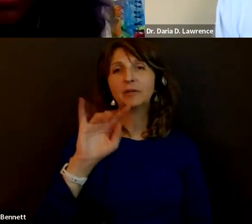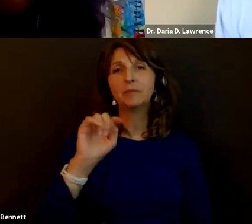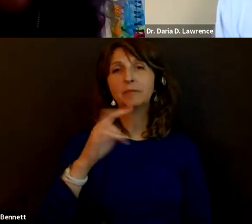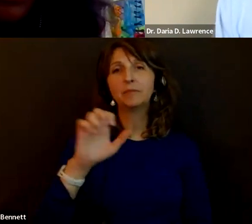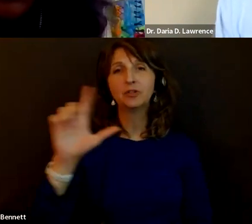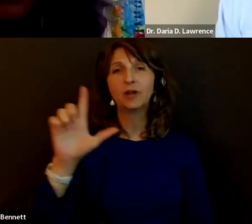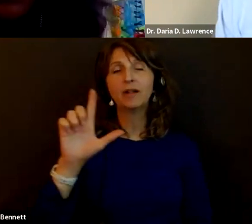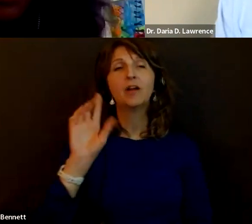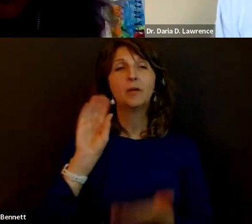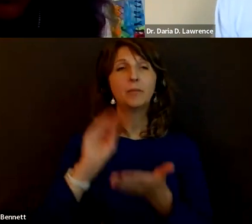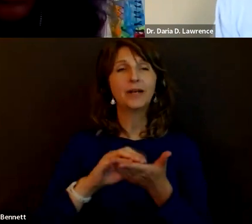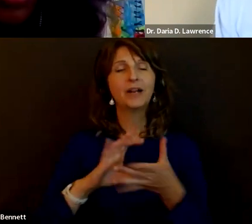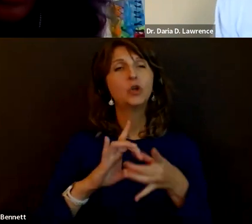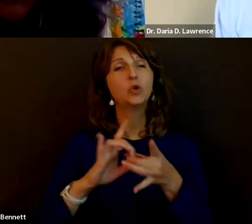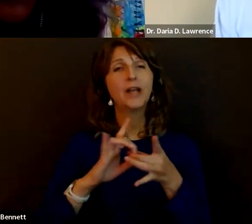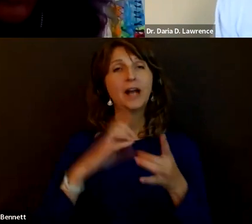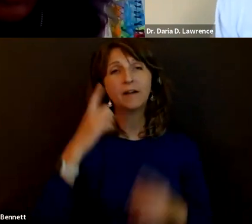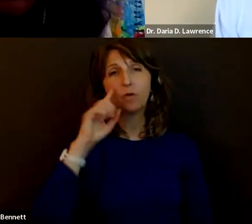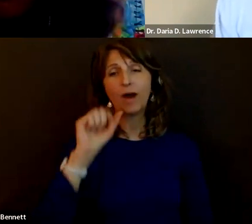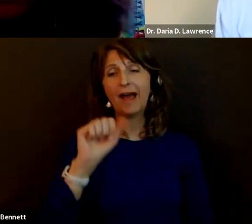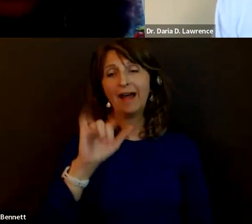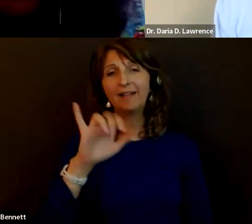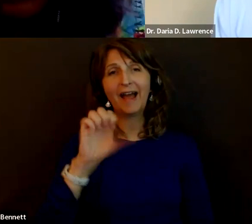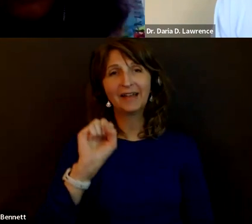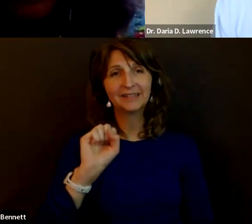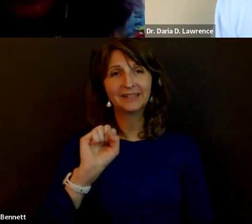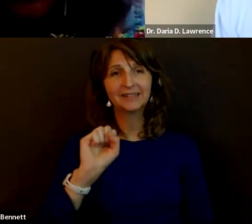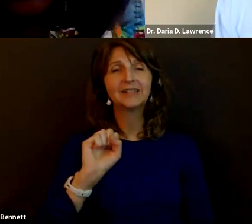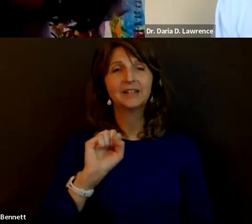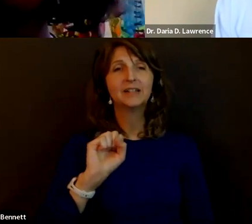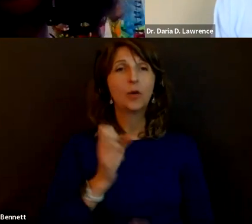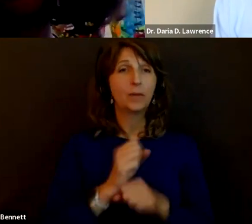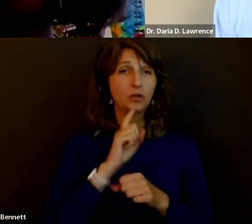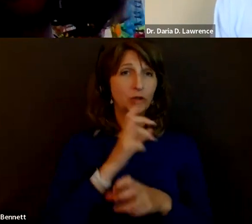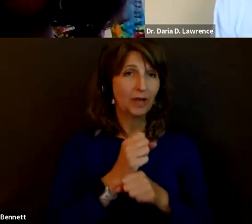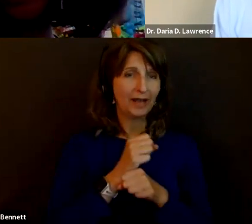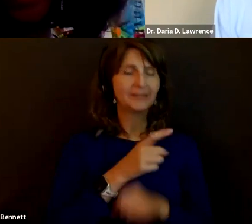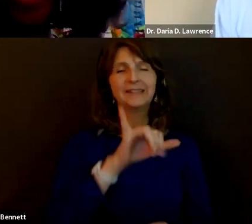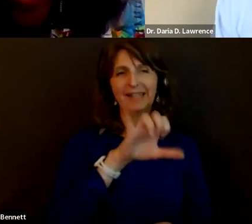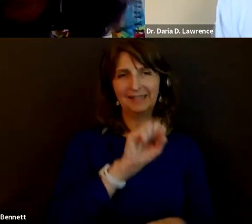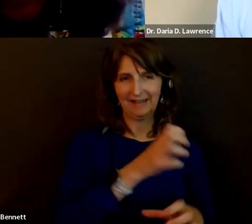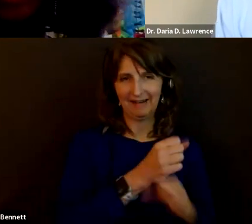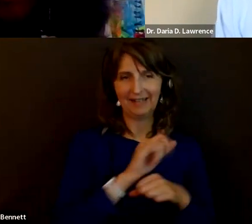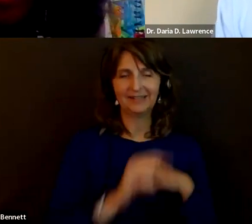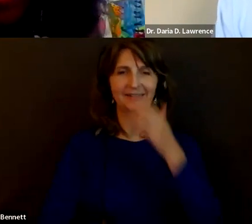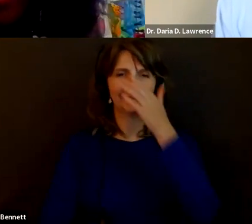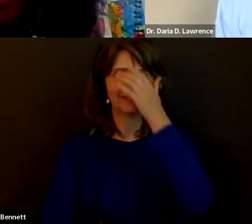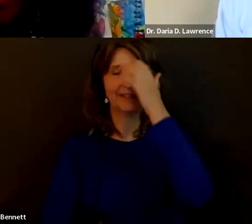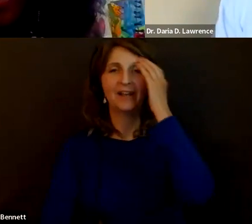for Alice information in the question and answer for you. Just want to make sure you receive that as well. Thank you. All